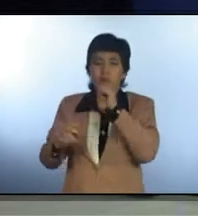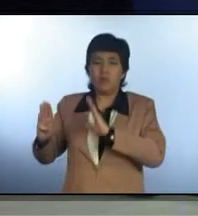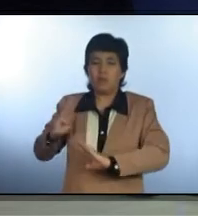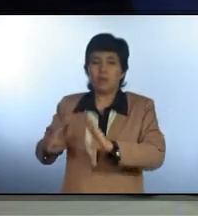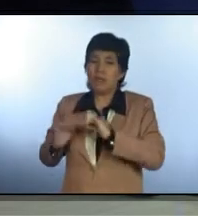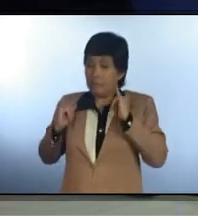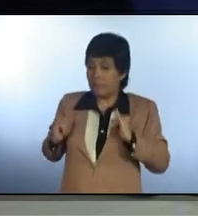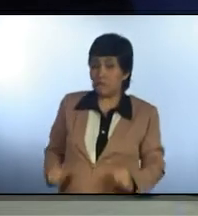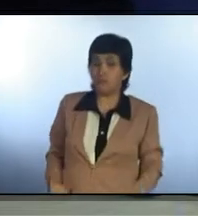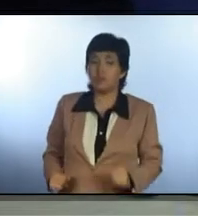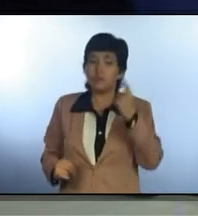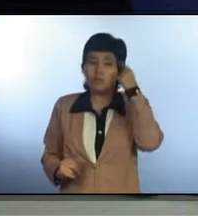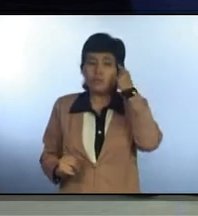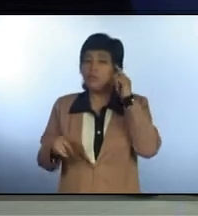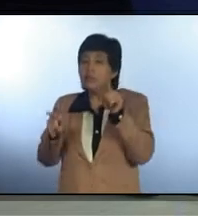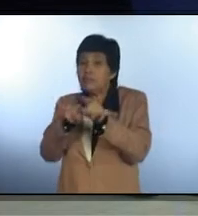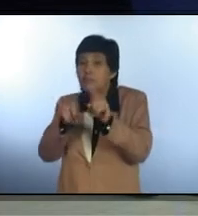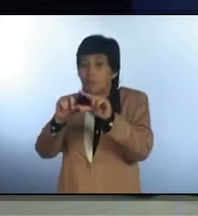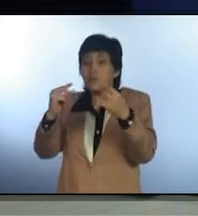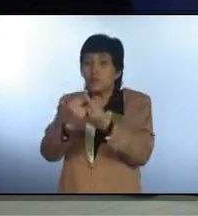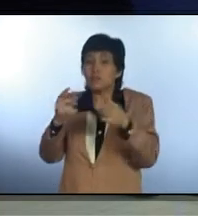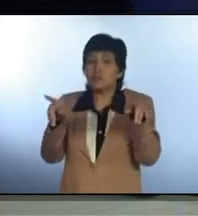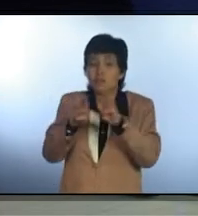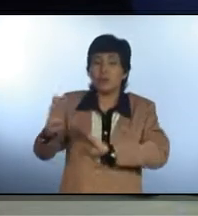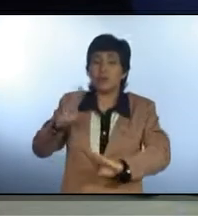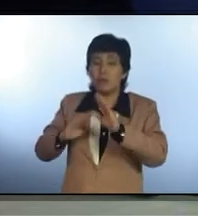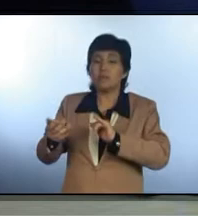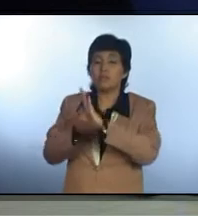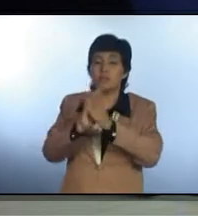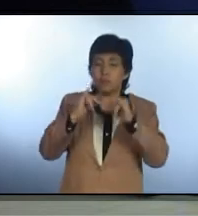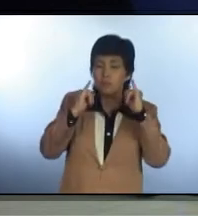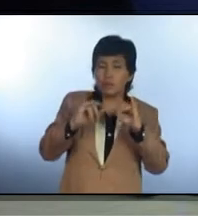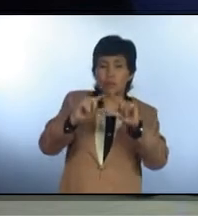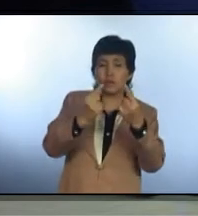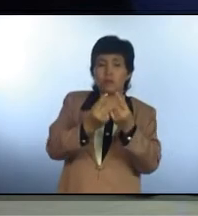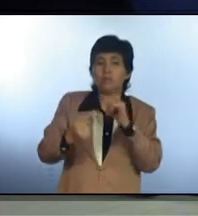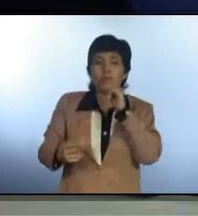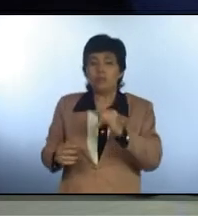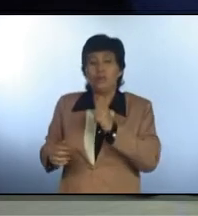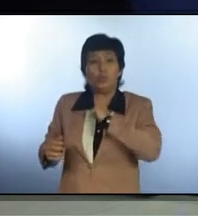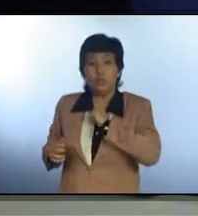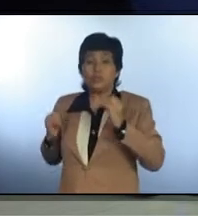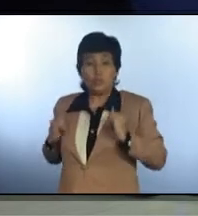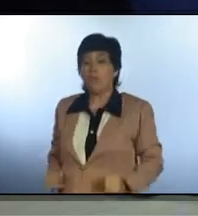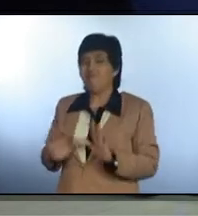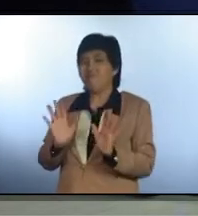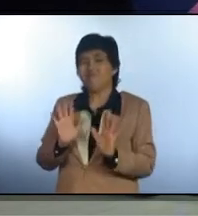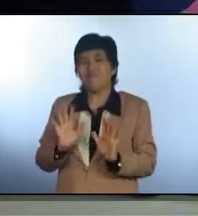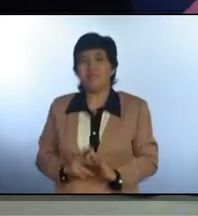behave individually. You think like a group, you behave like a group, you become a new unit. You don't become just like you,